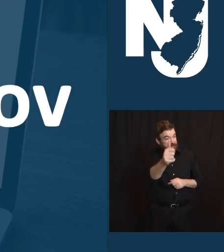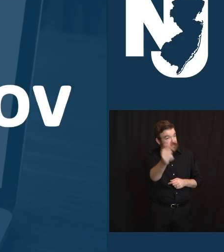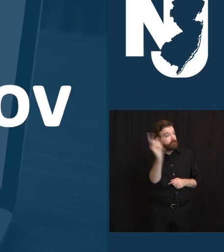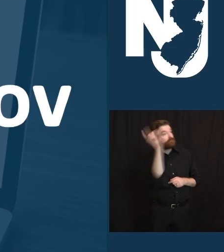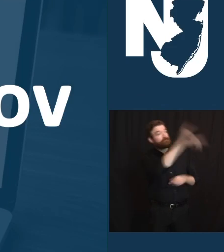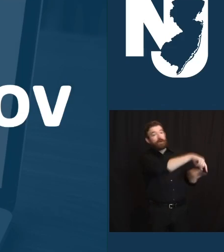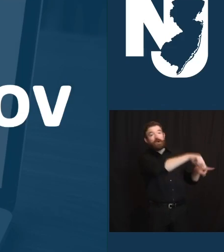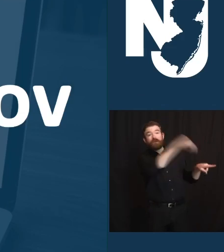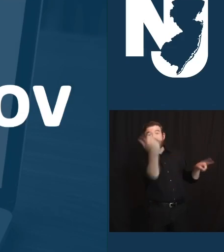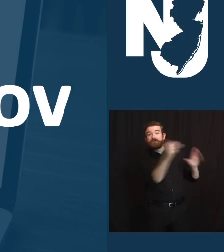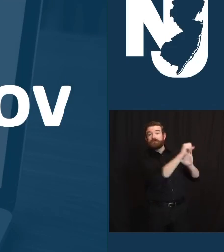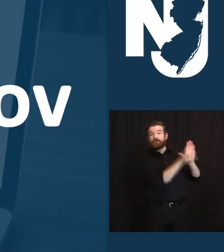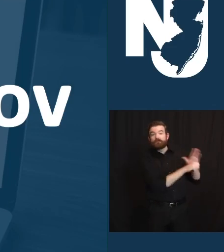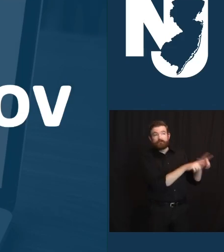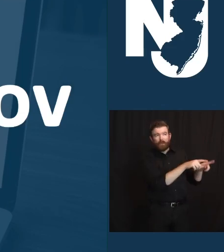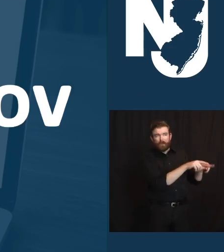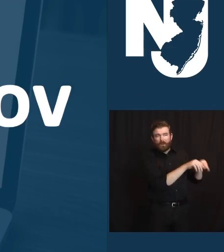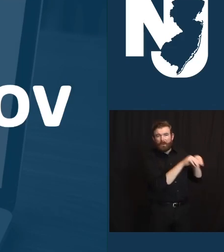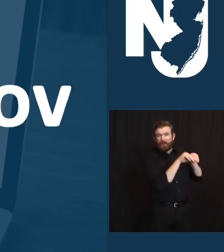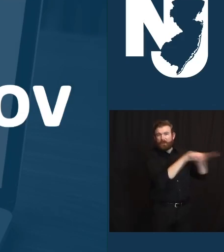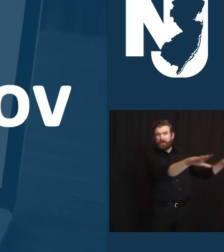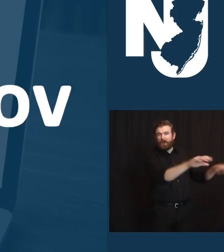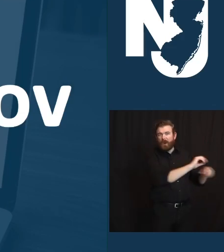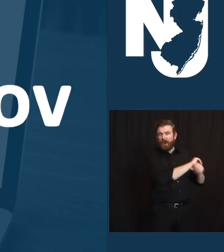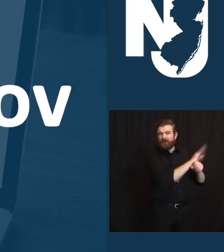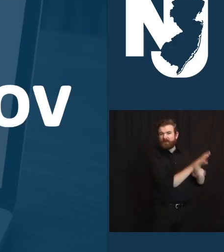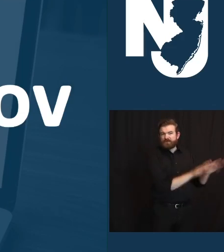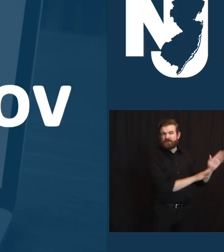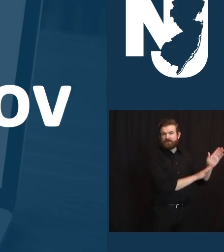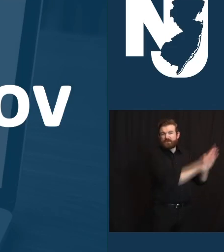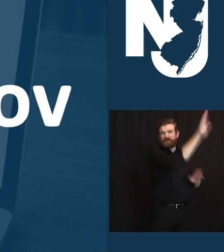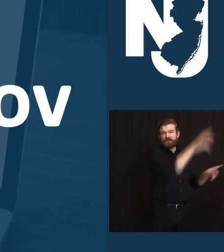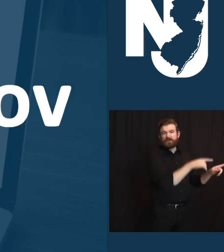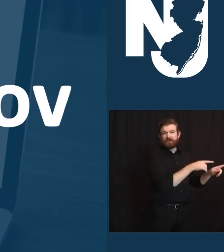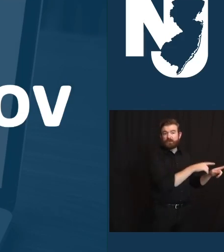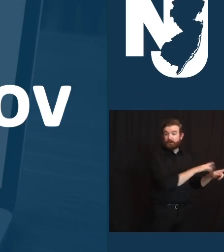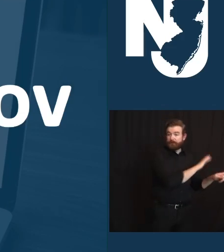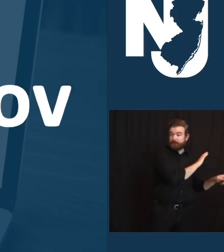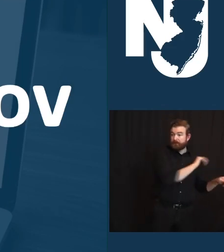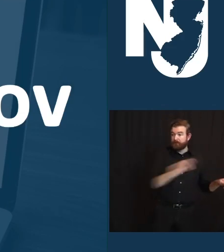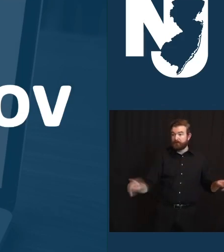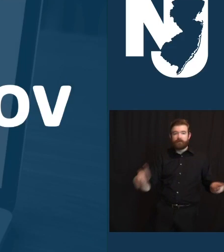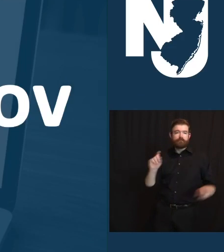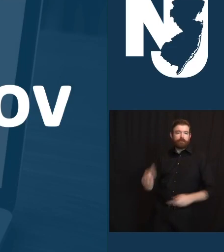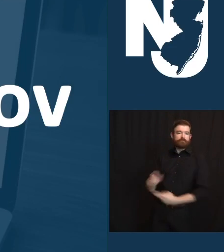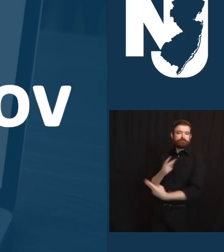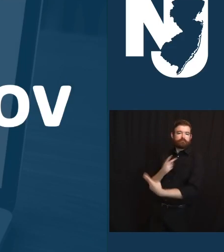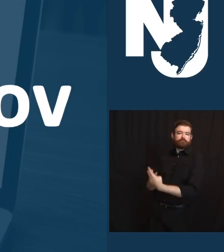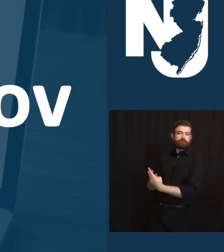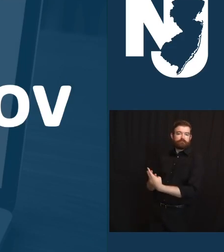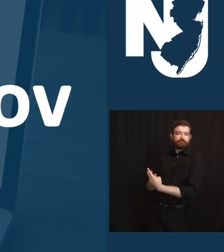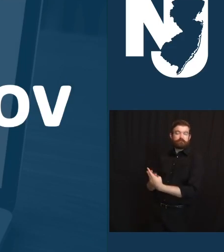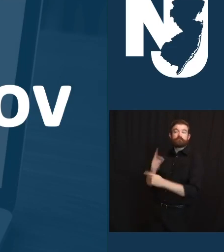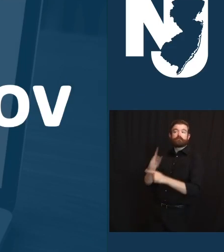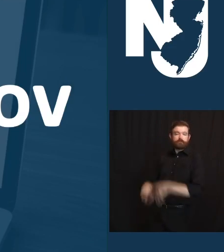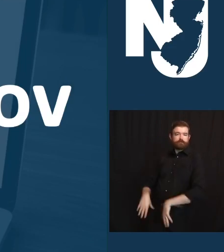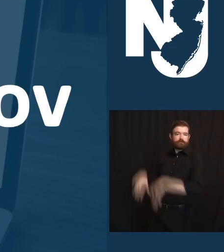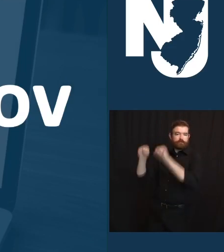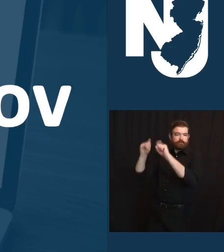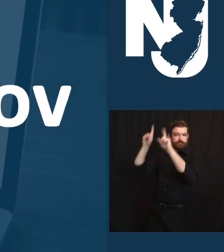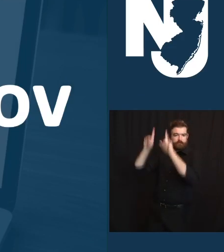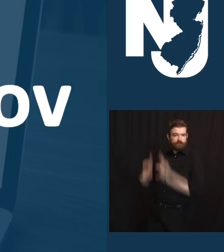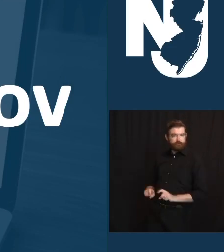be self-quarantining and getting yourself tested and tested again to ensure you are not unwittingly carrying